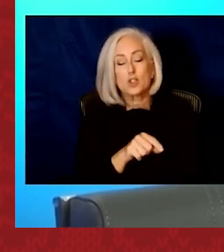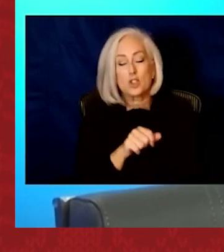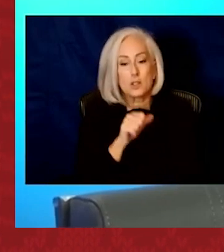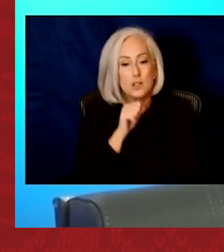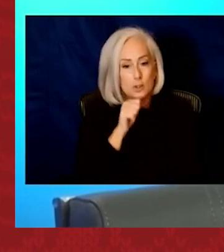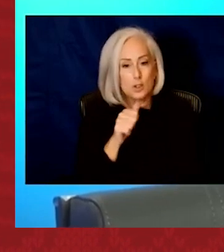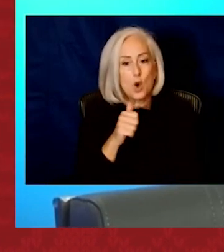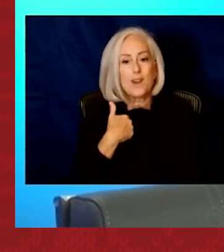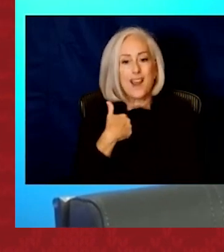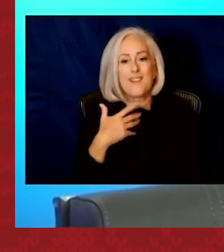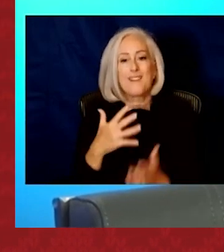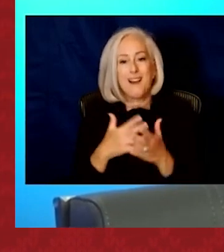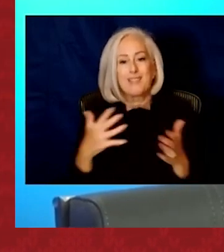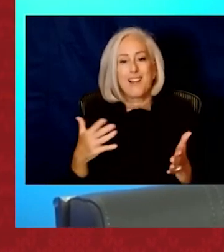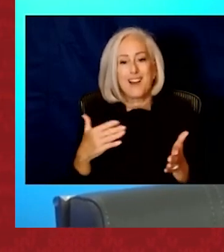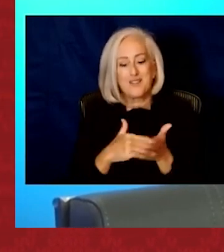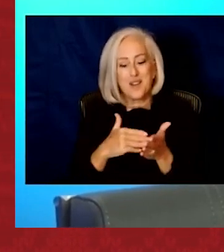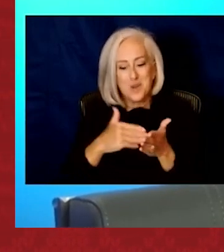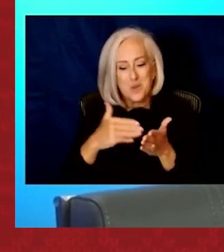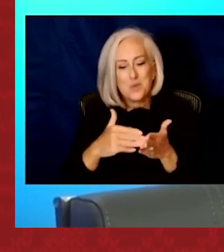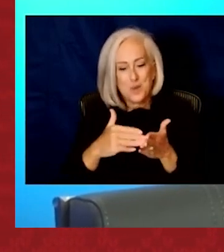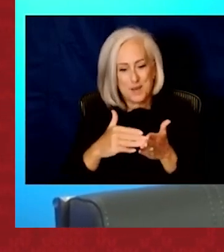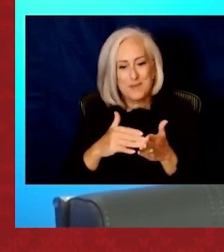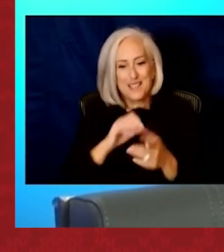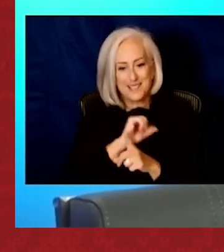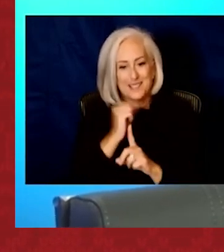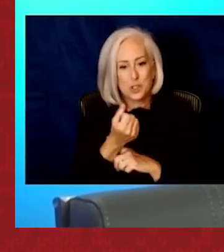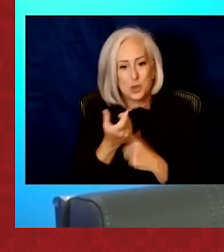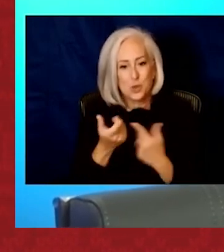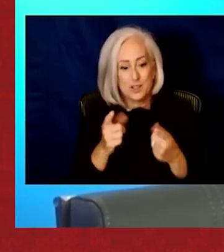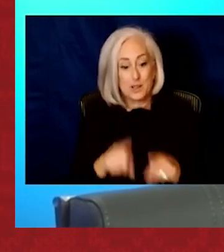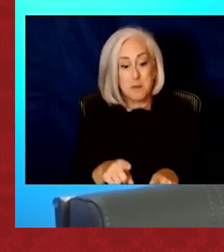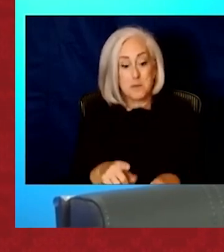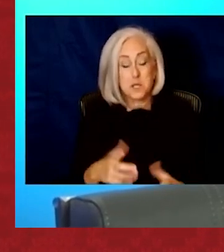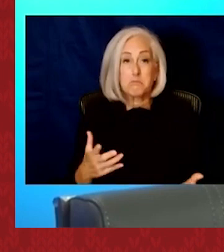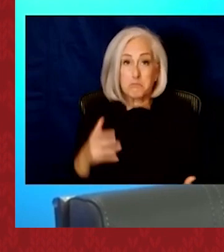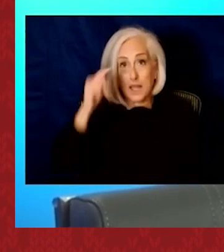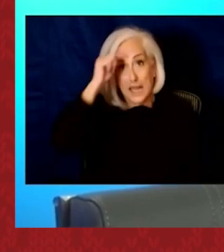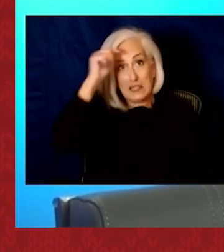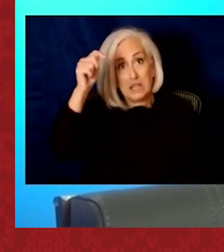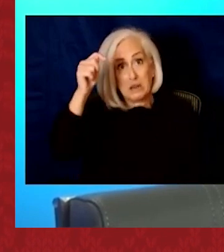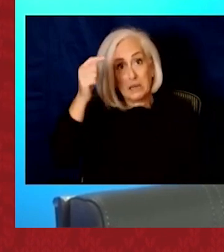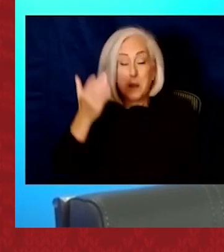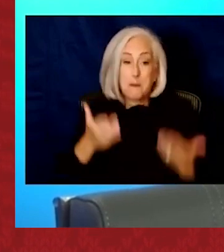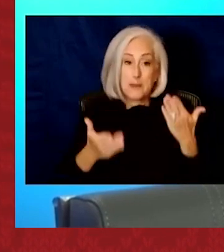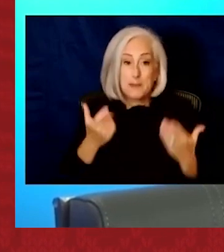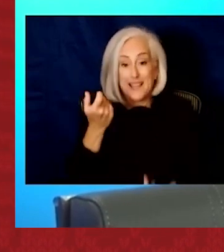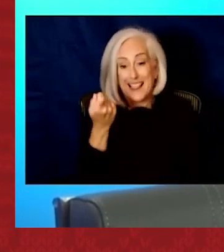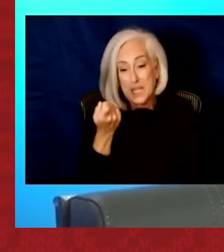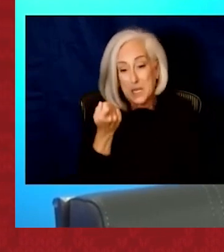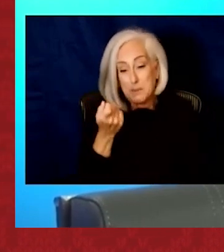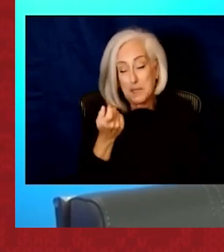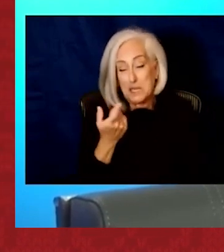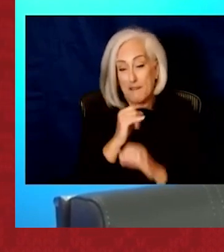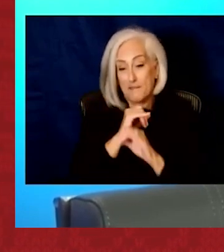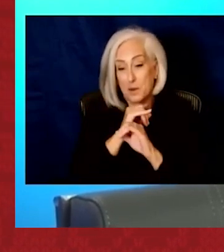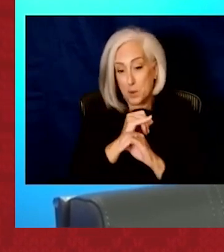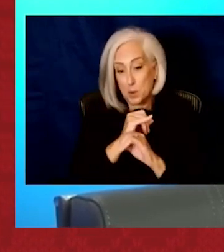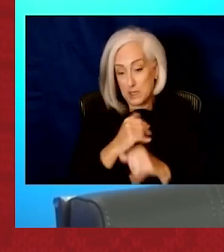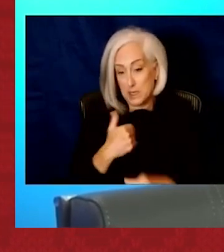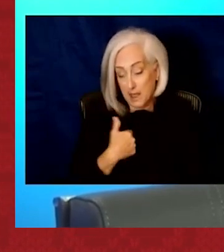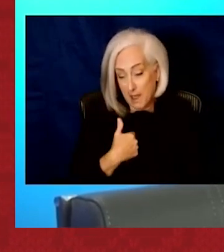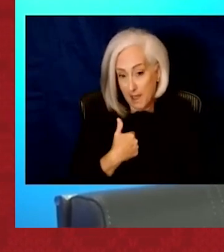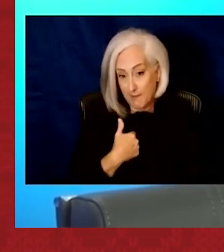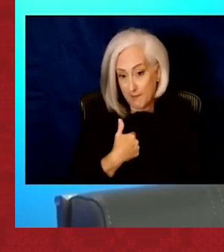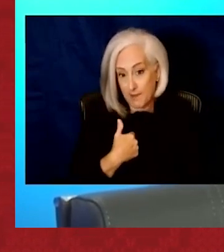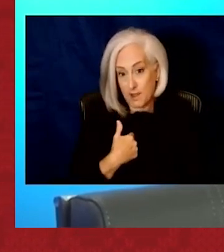in that regard. In theory, there could be a little bit of immunity. We do know from